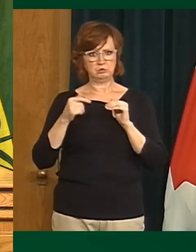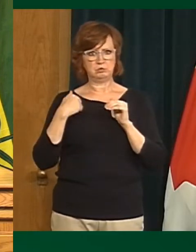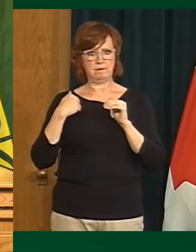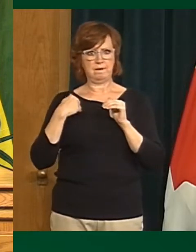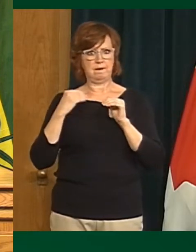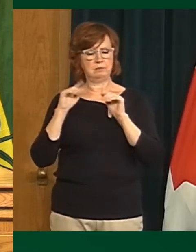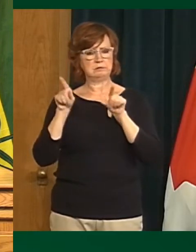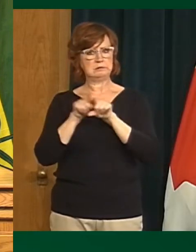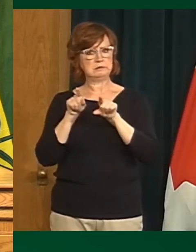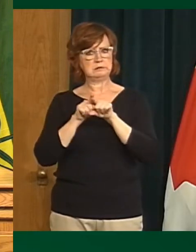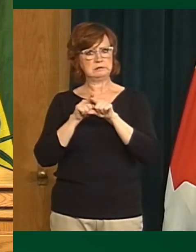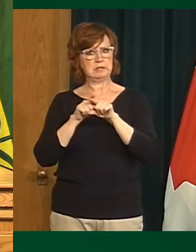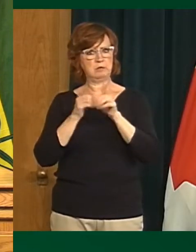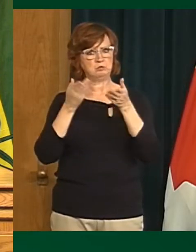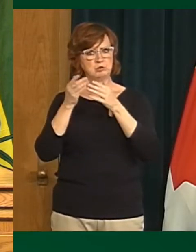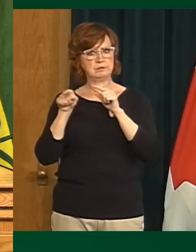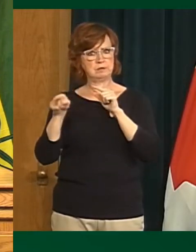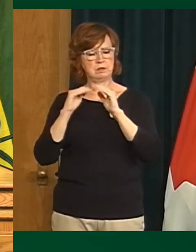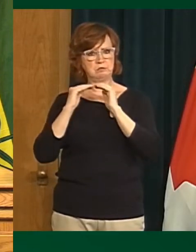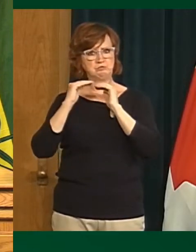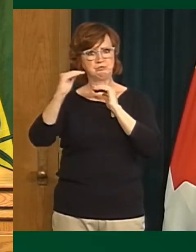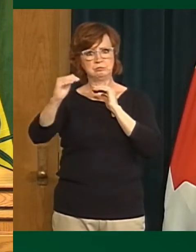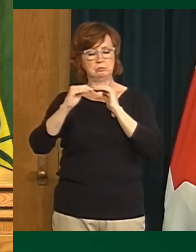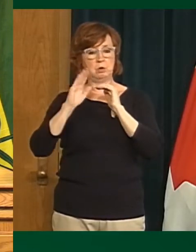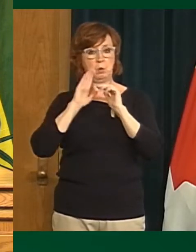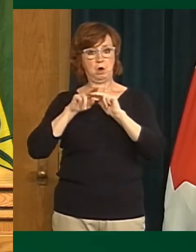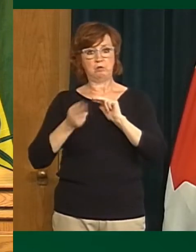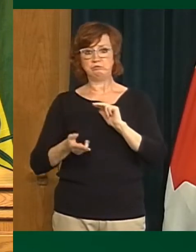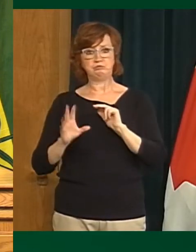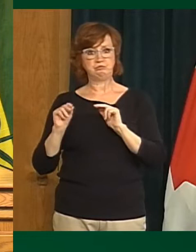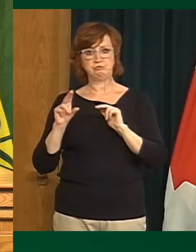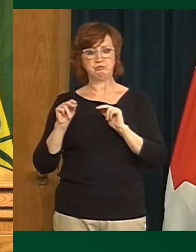should see those facilities open up and providing care as they were before.